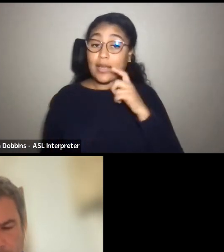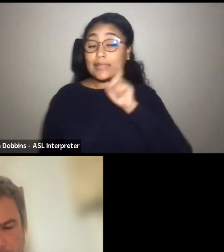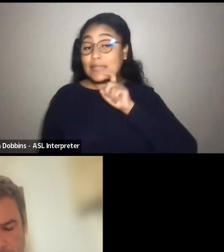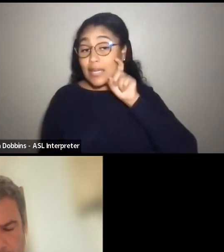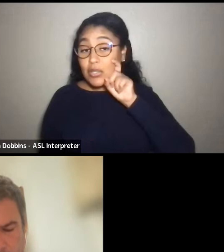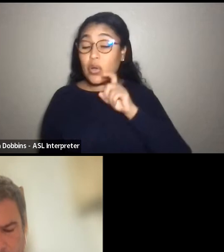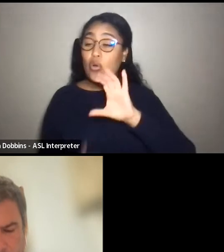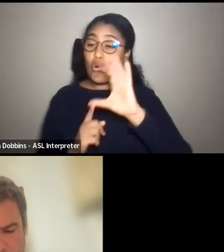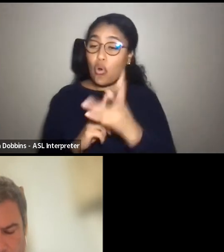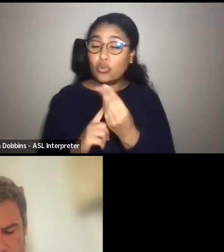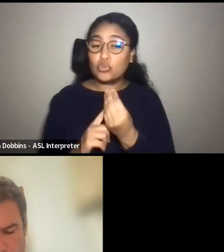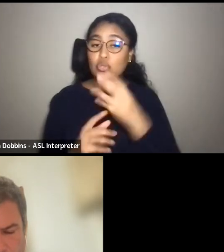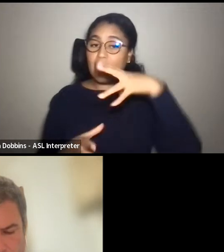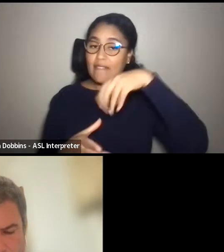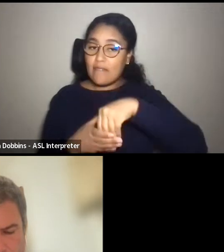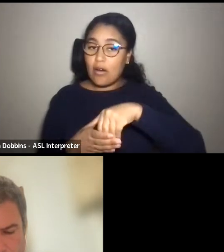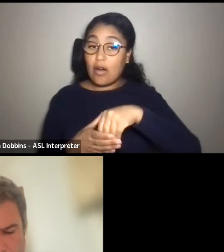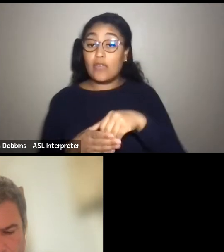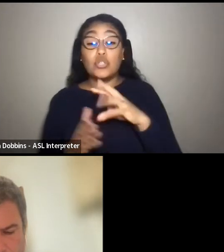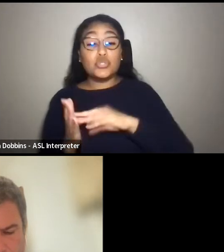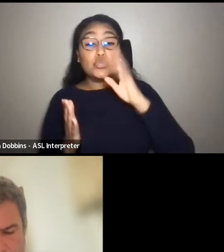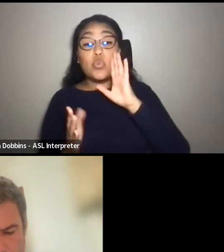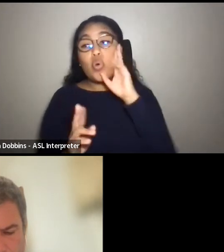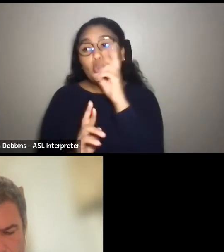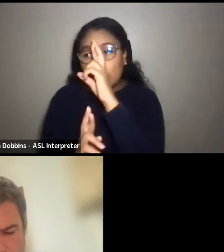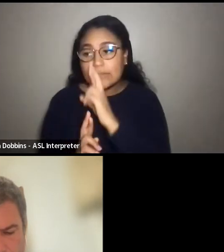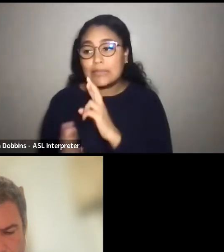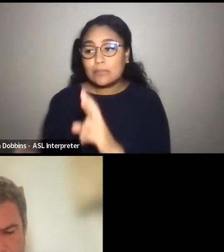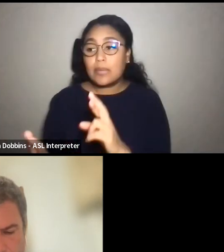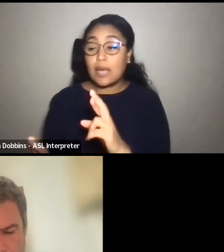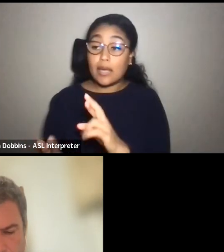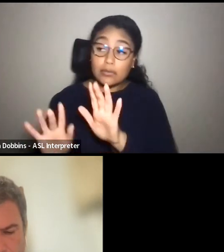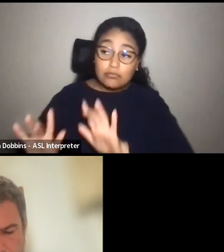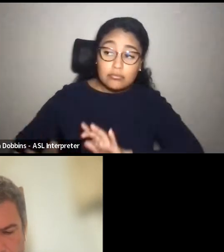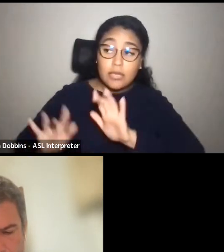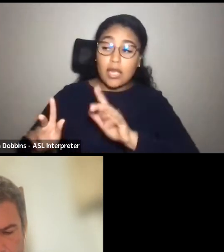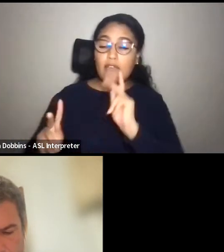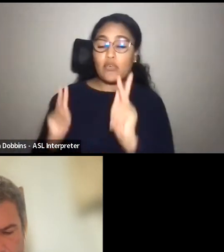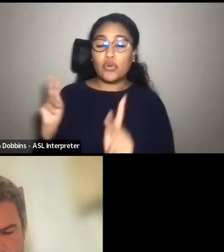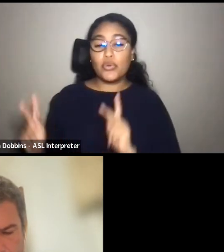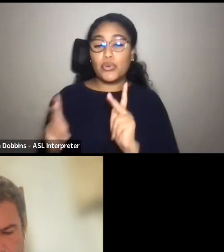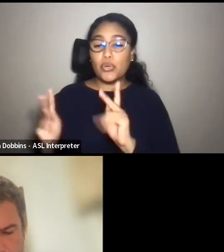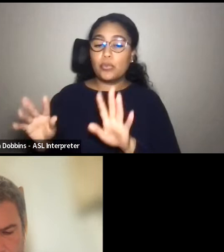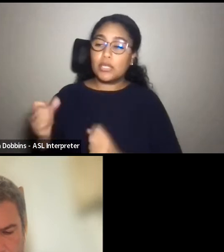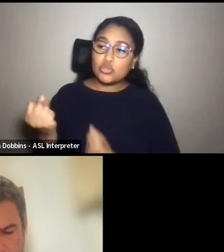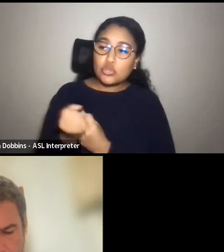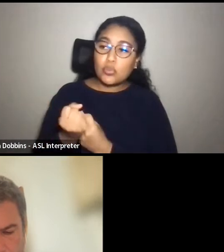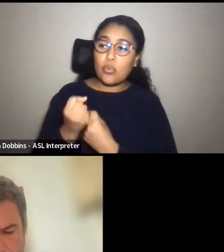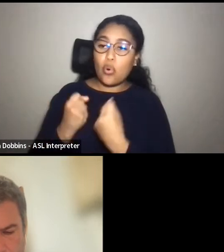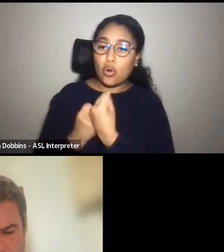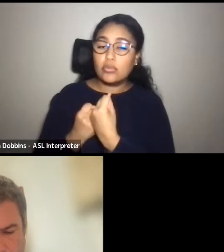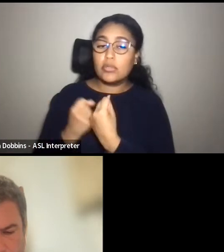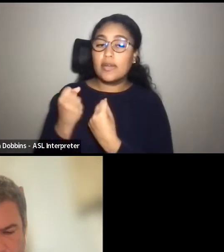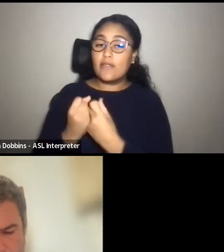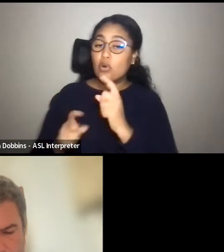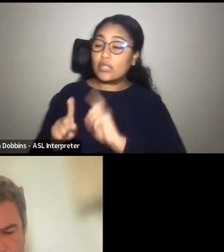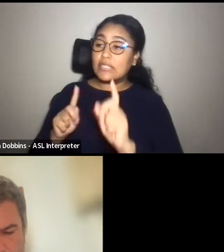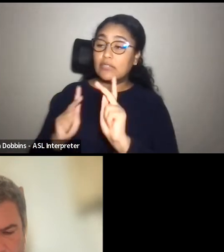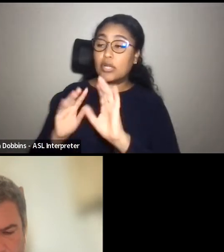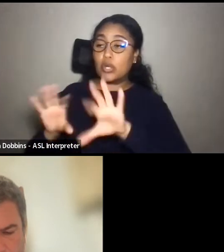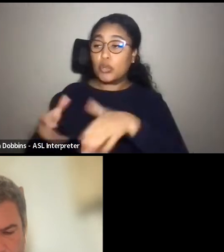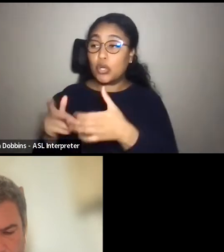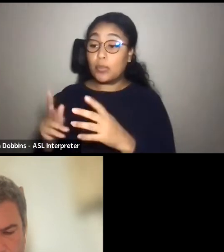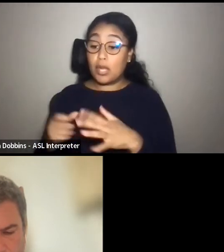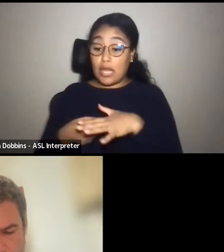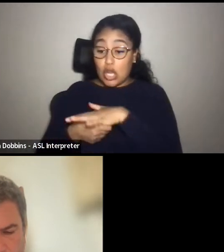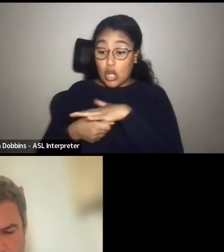and culture. Students will cultivate respect and empathy for individuals and solidarity with groups of people